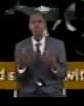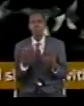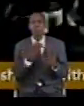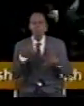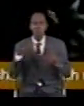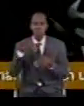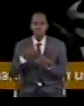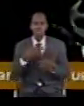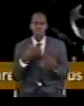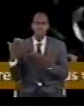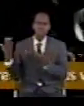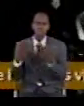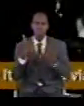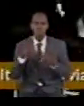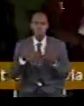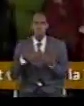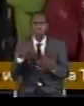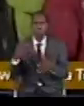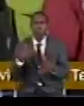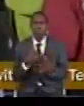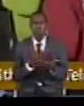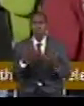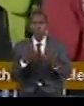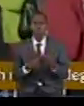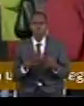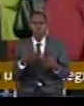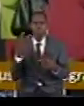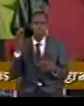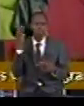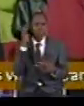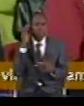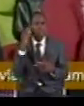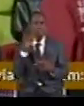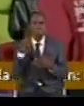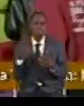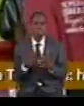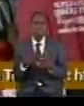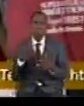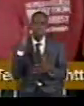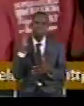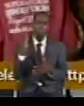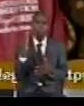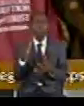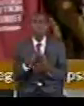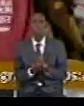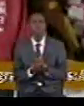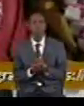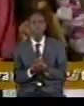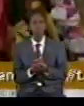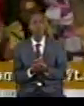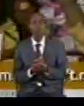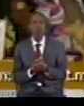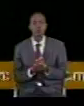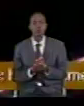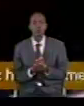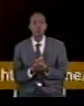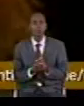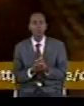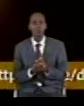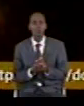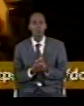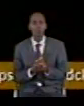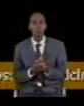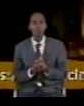out. We want to hear this testimony. Patiently be waiting. Now let's hear the next testifier. Be brief, because there are